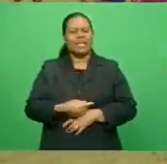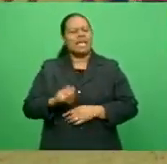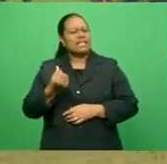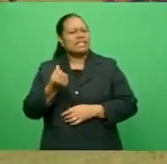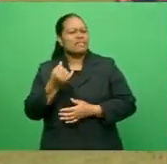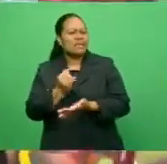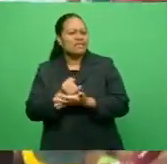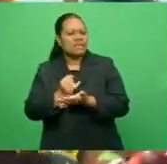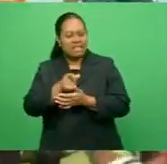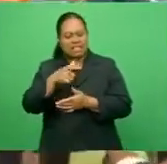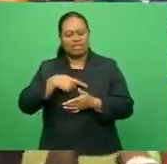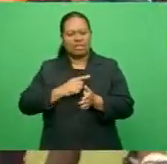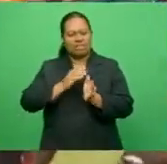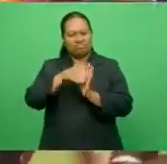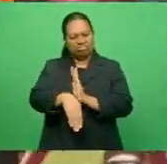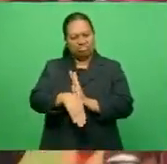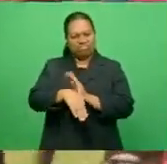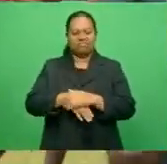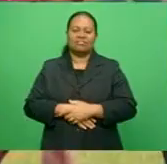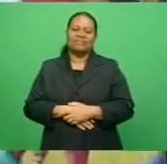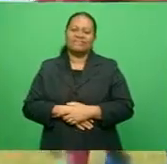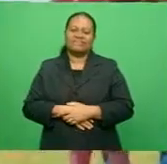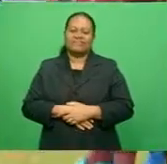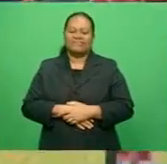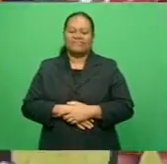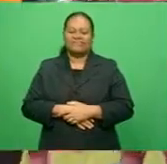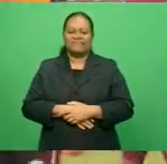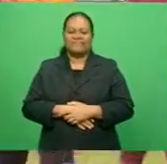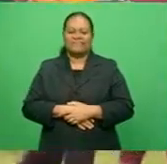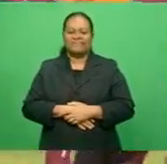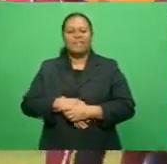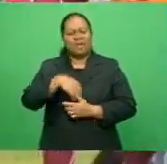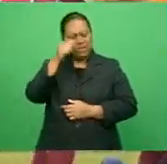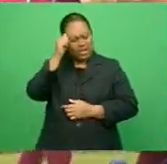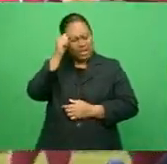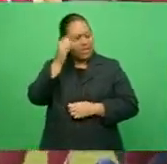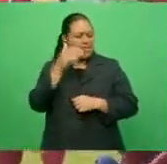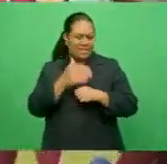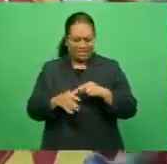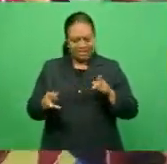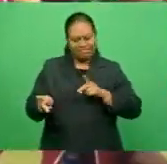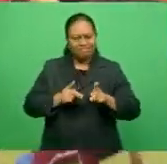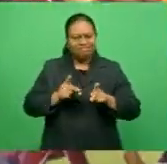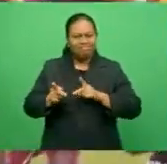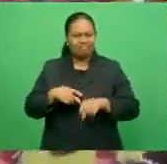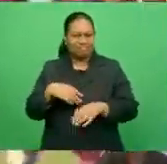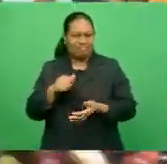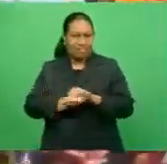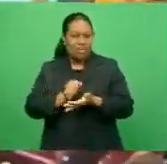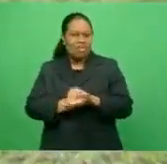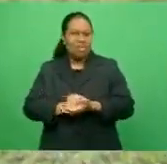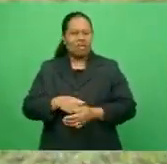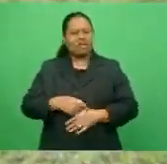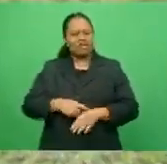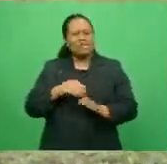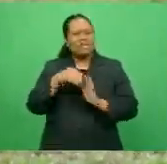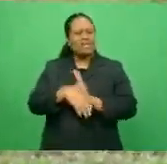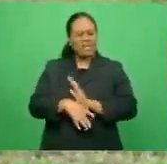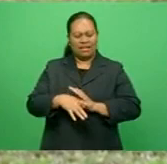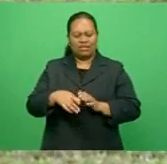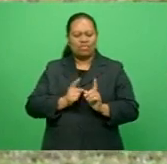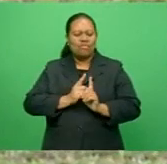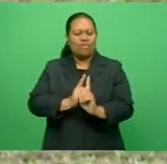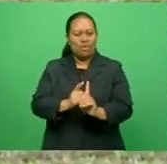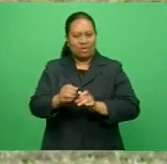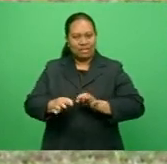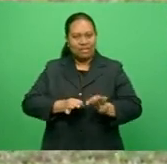errors cost them the game. We know that we did not perform to expectation, we failed to execute our game plan, and